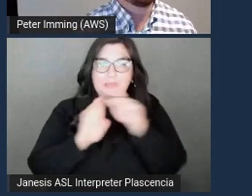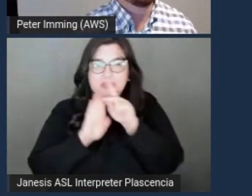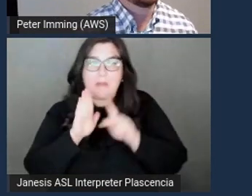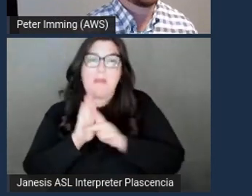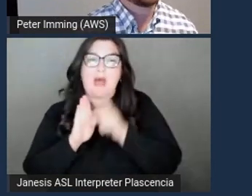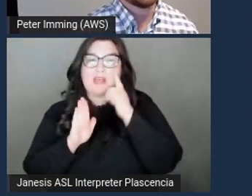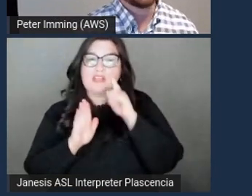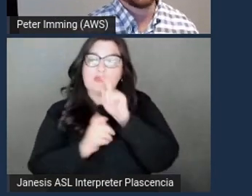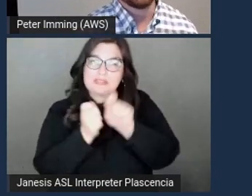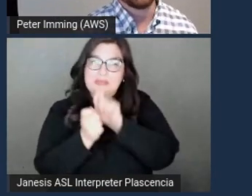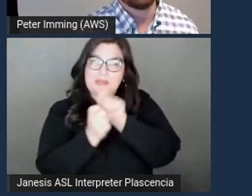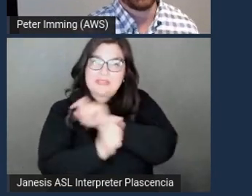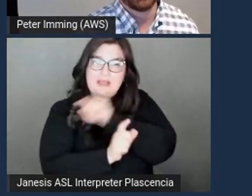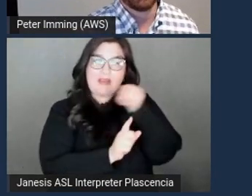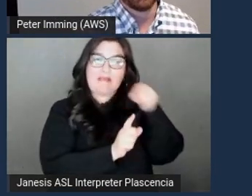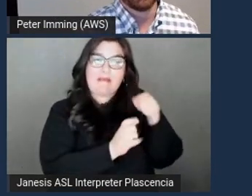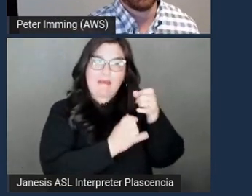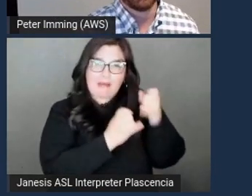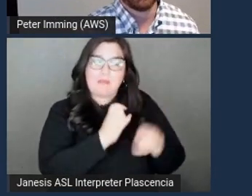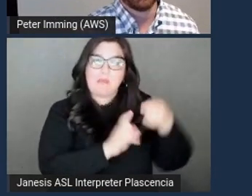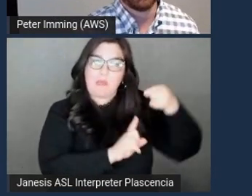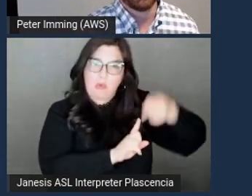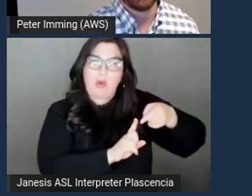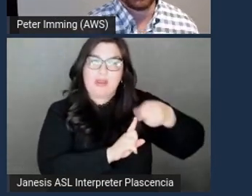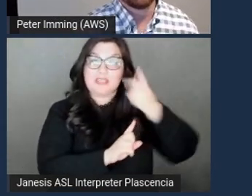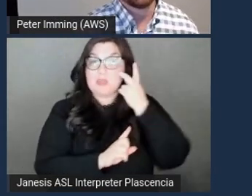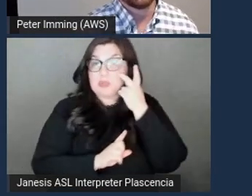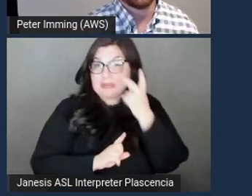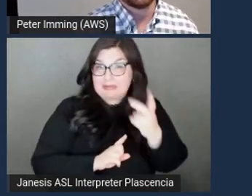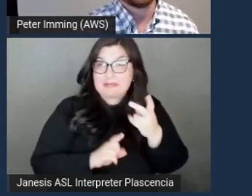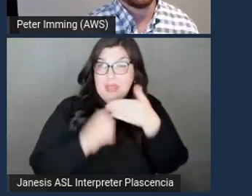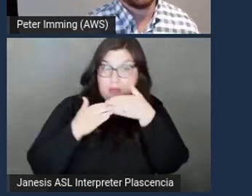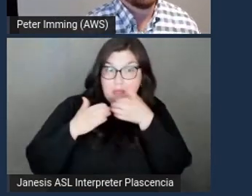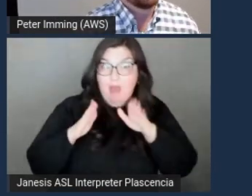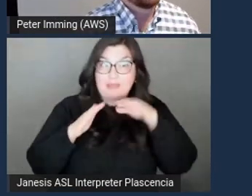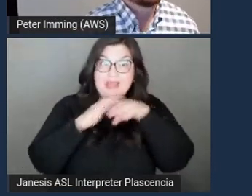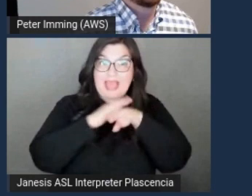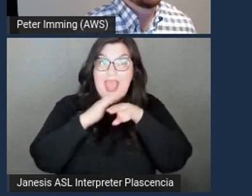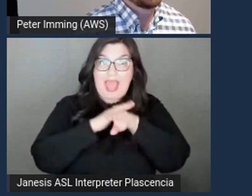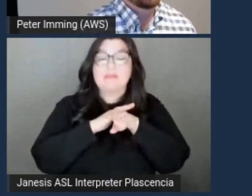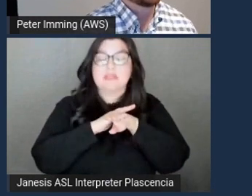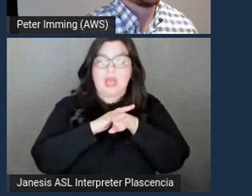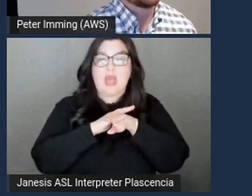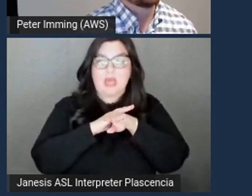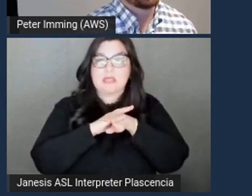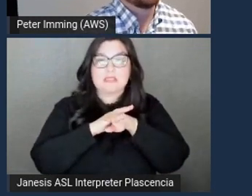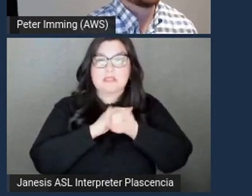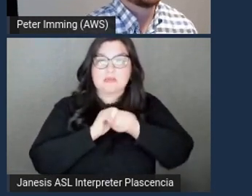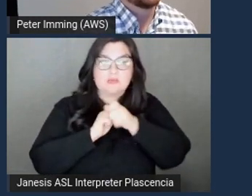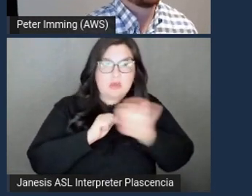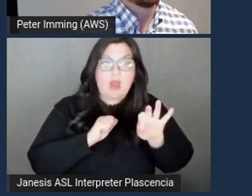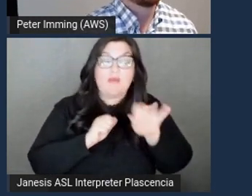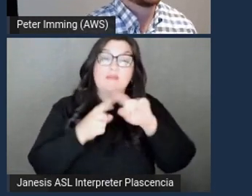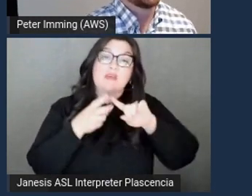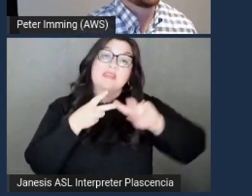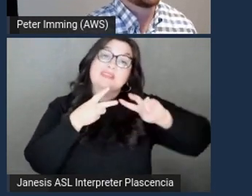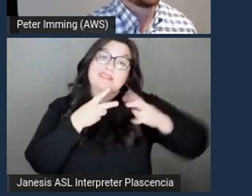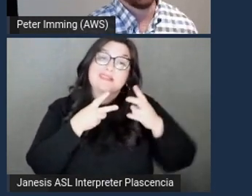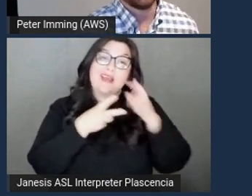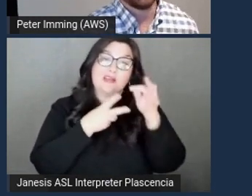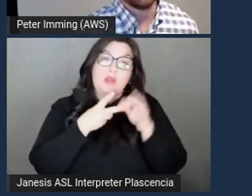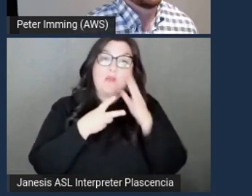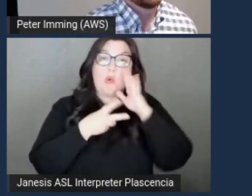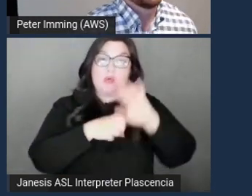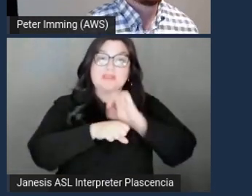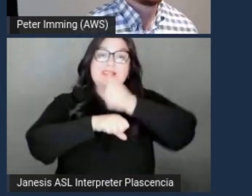block public access is still enabled here. And then the second option is completely optional. This is where we would set up the replication